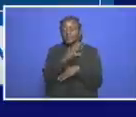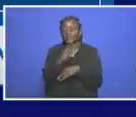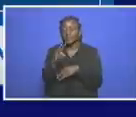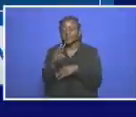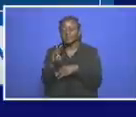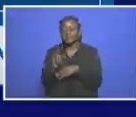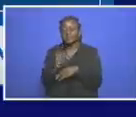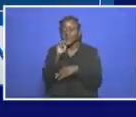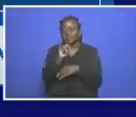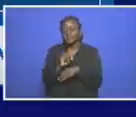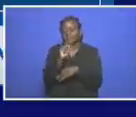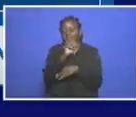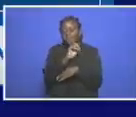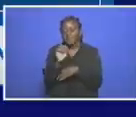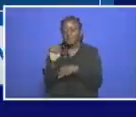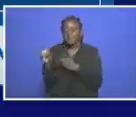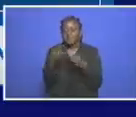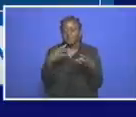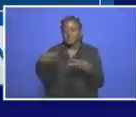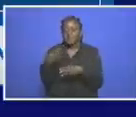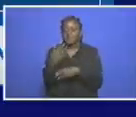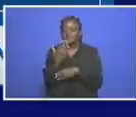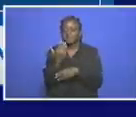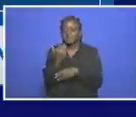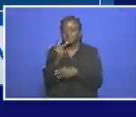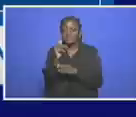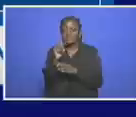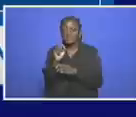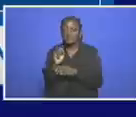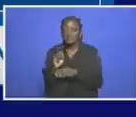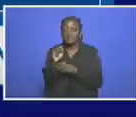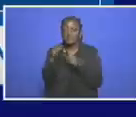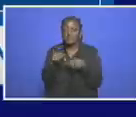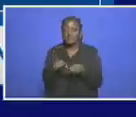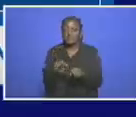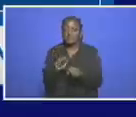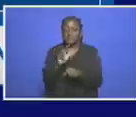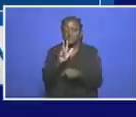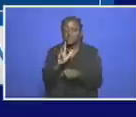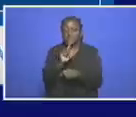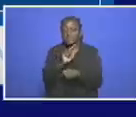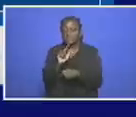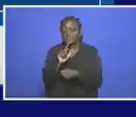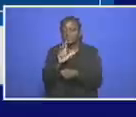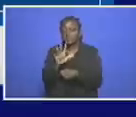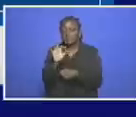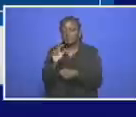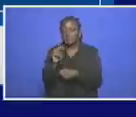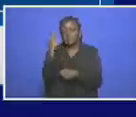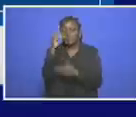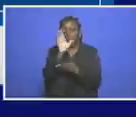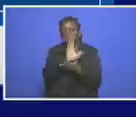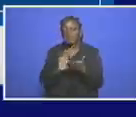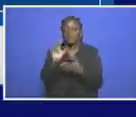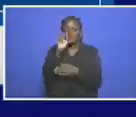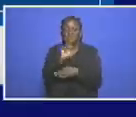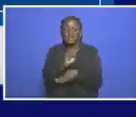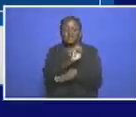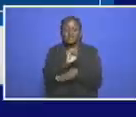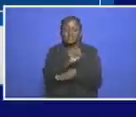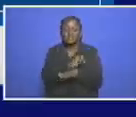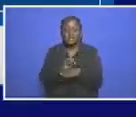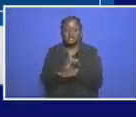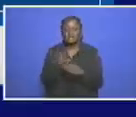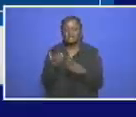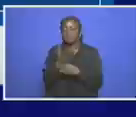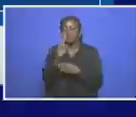around 15 knots, wave heights 3 to 5 feet. High tide that takes place at 21 minutes past midnight for the central and southeastern islands